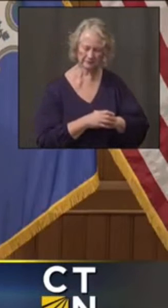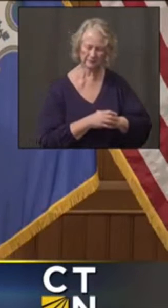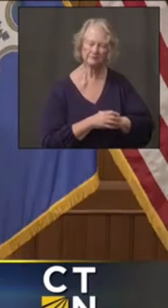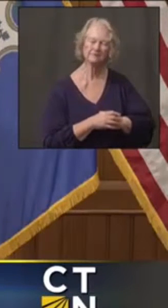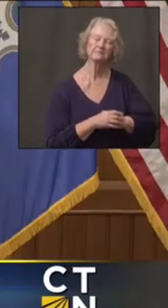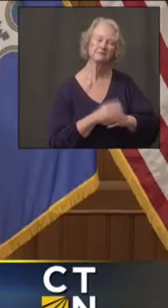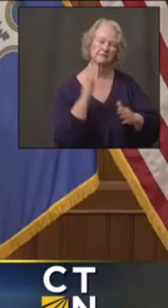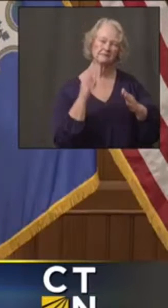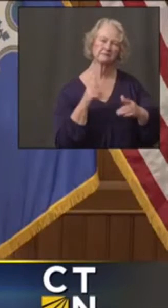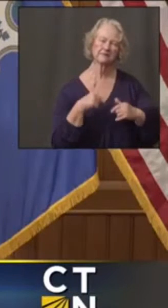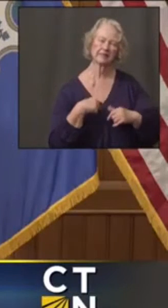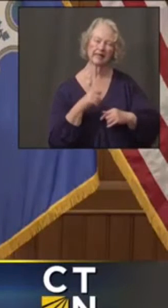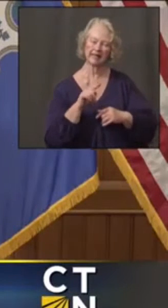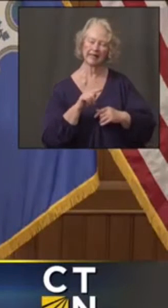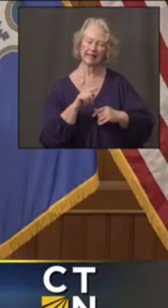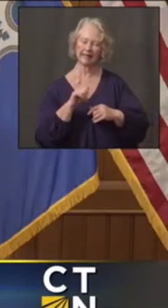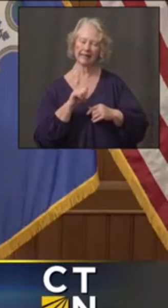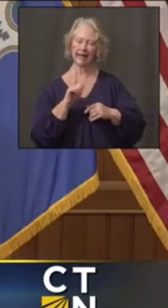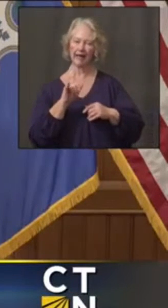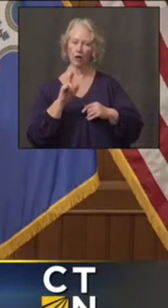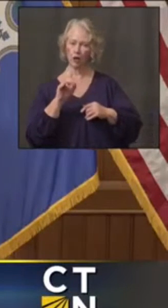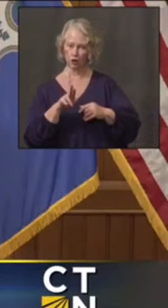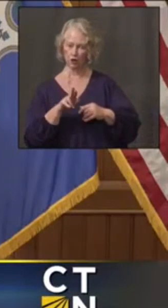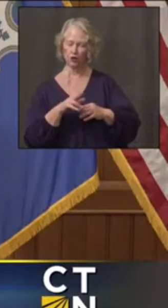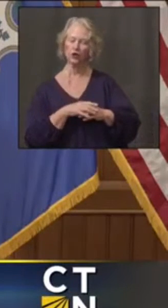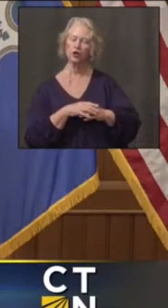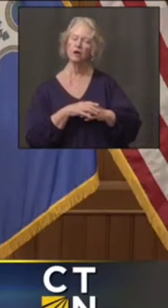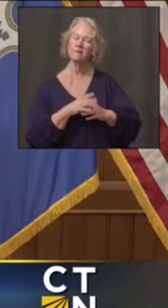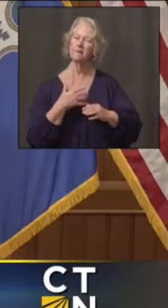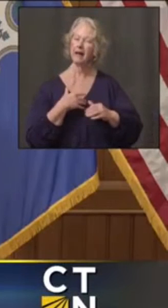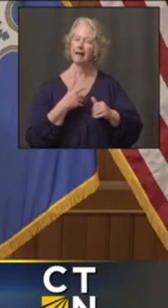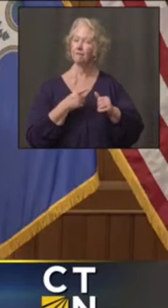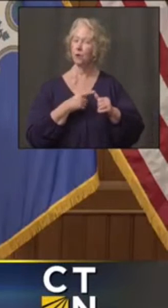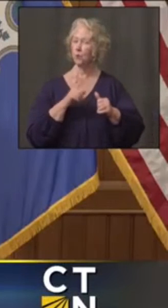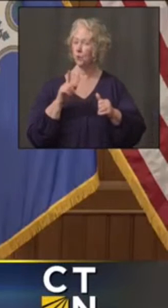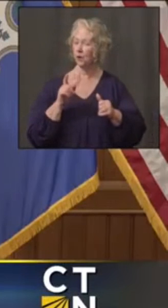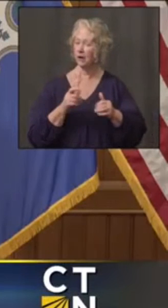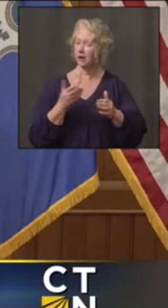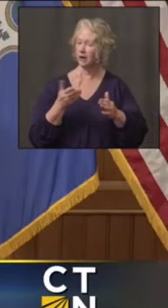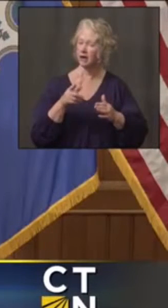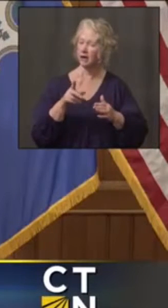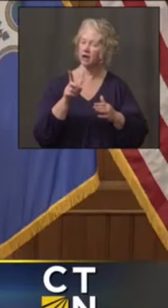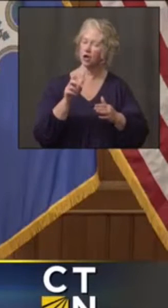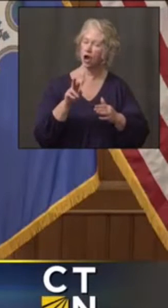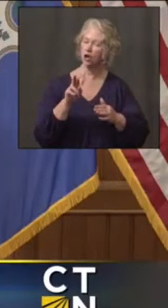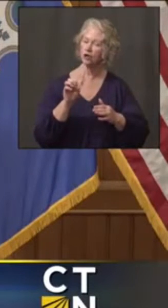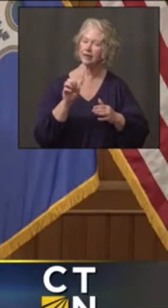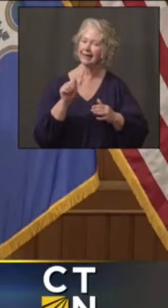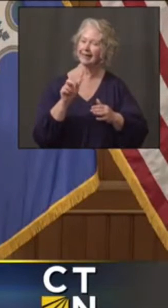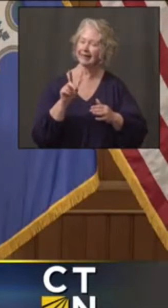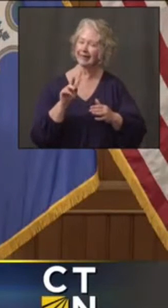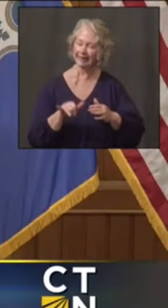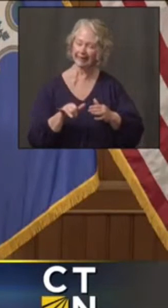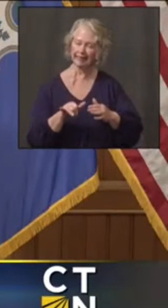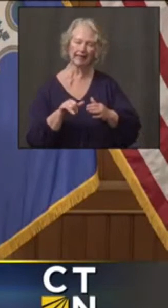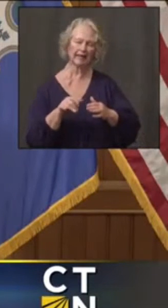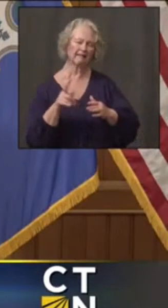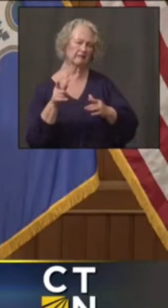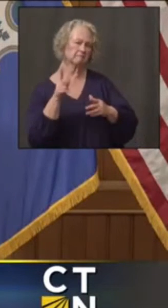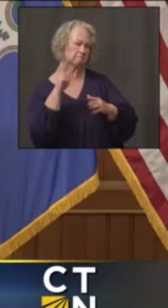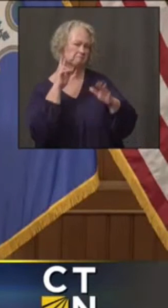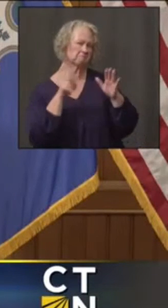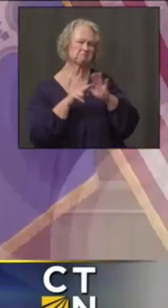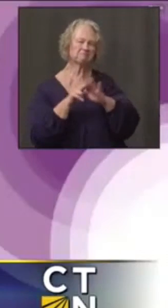Hi, this is Taylor DiCello. My first question may be best answered by Dr. Eady. When do you project that